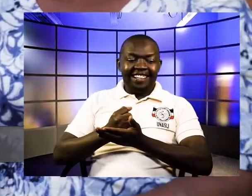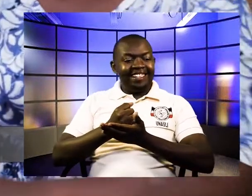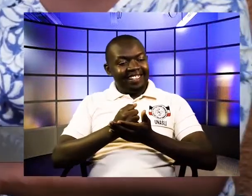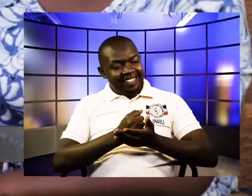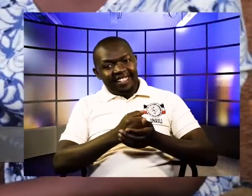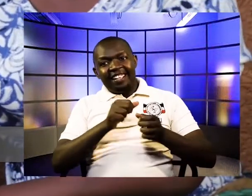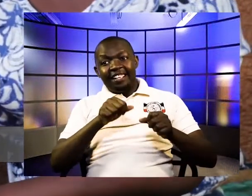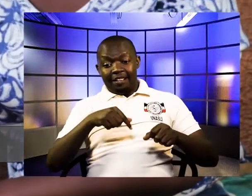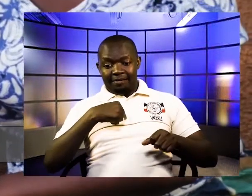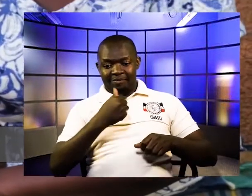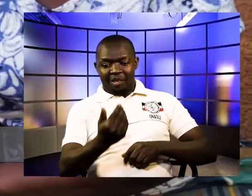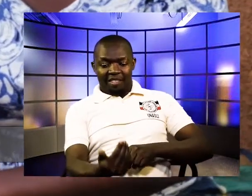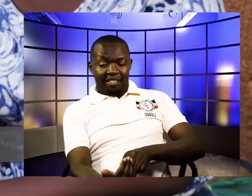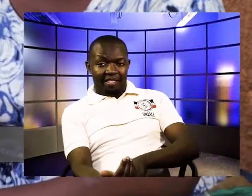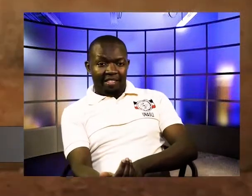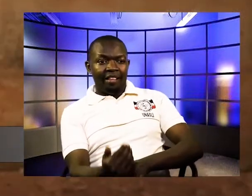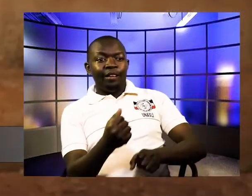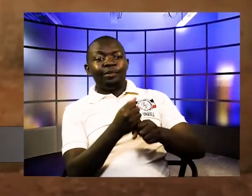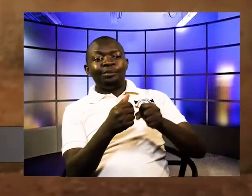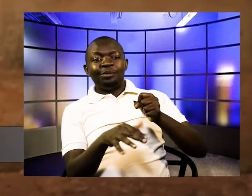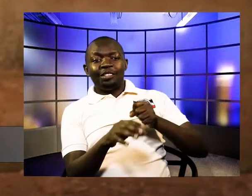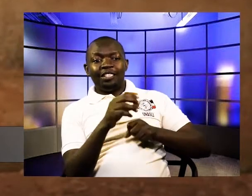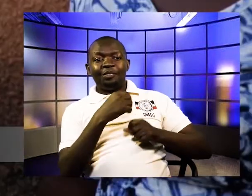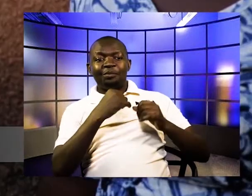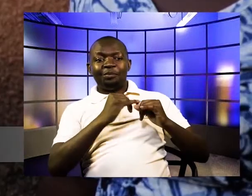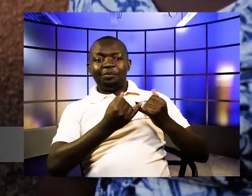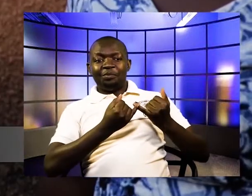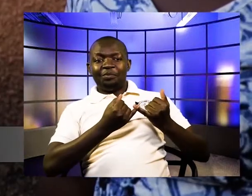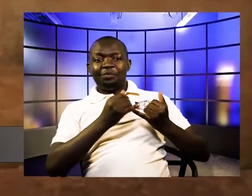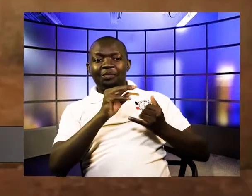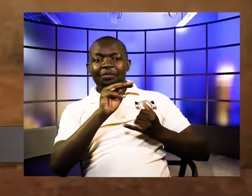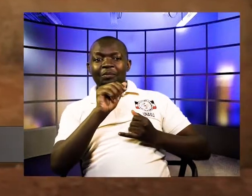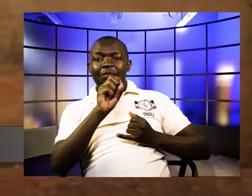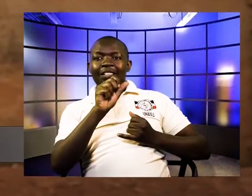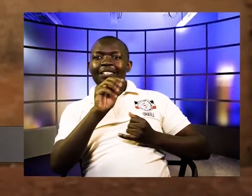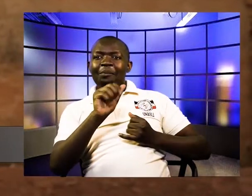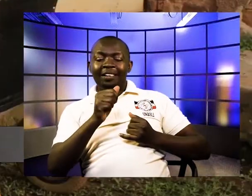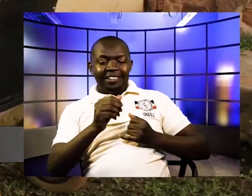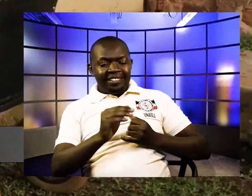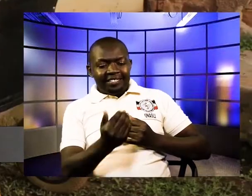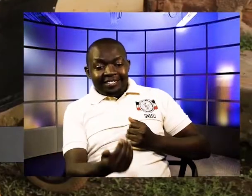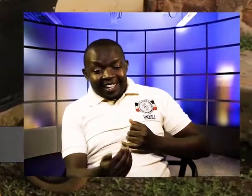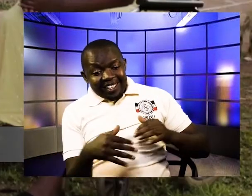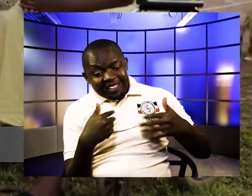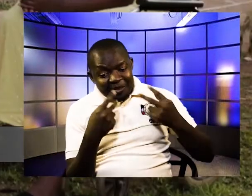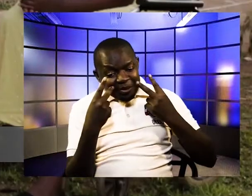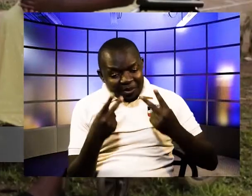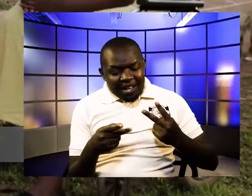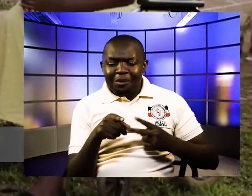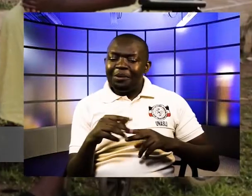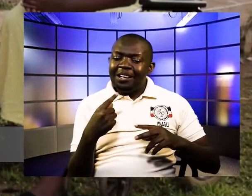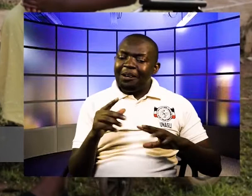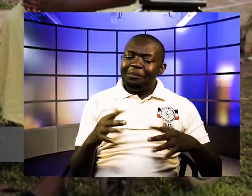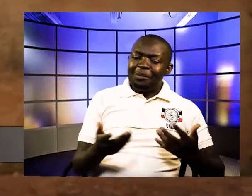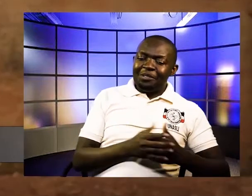ono mwala mchala masaba saba sala Insani sokura baba. Doga